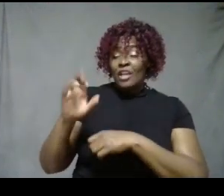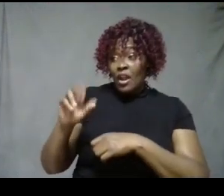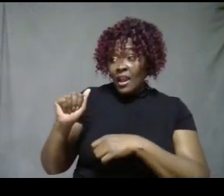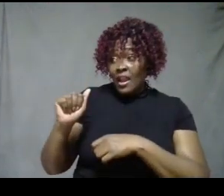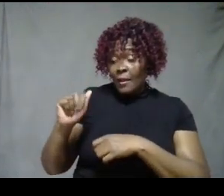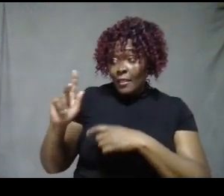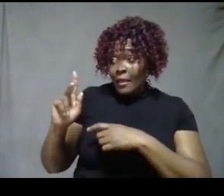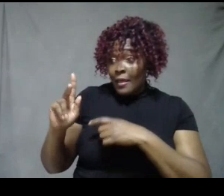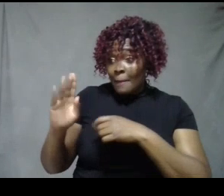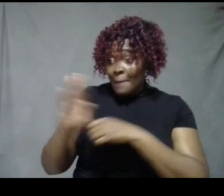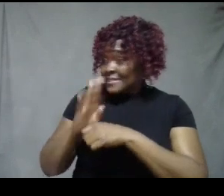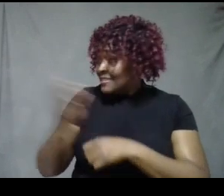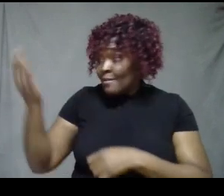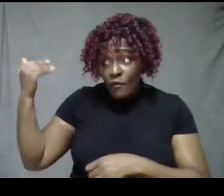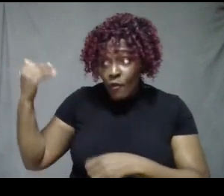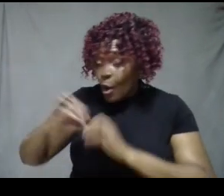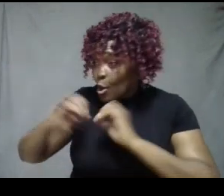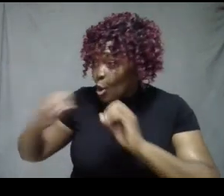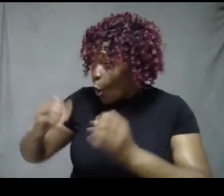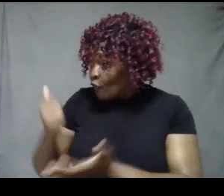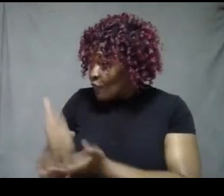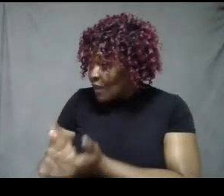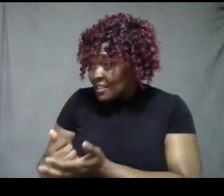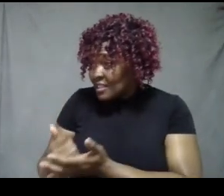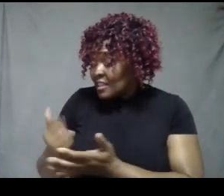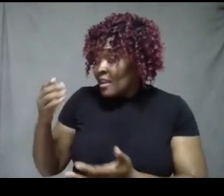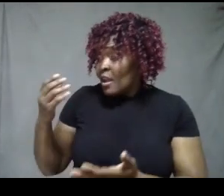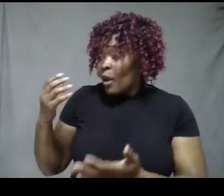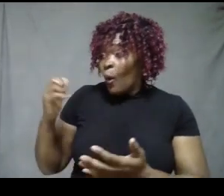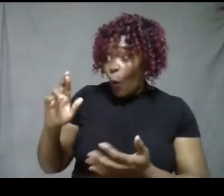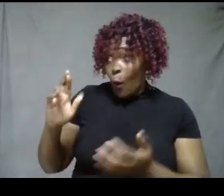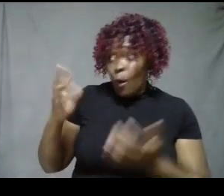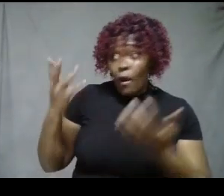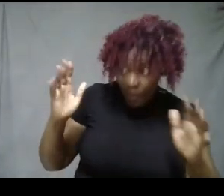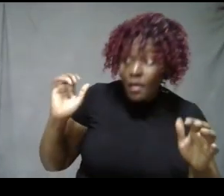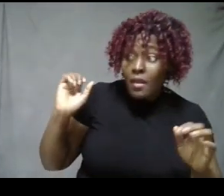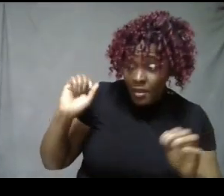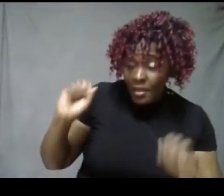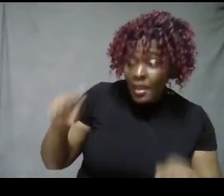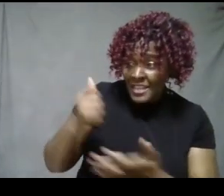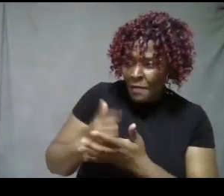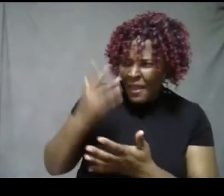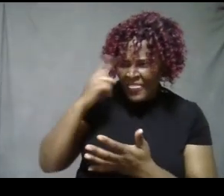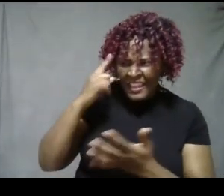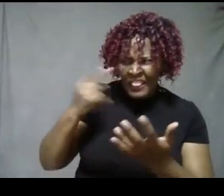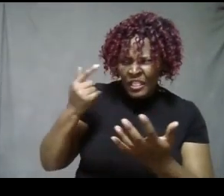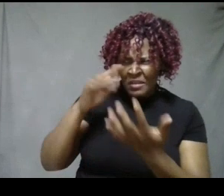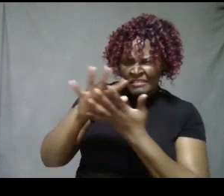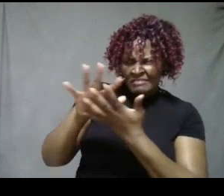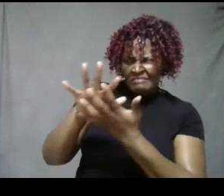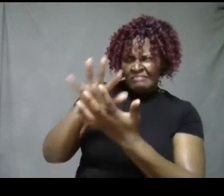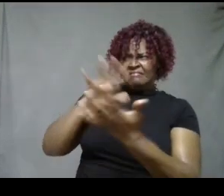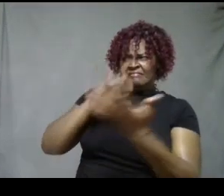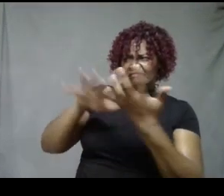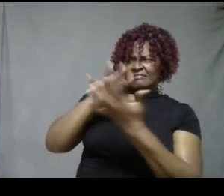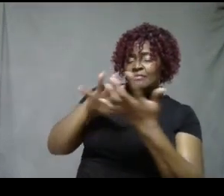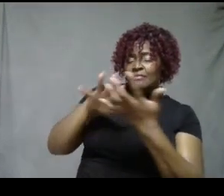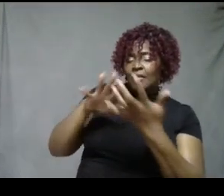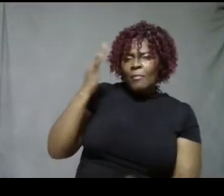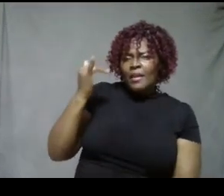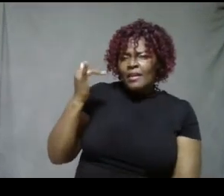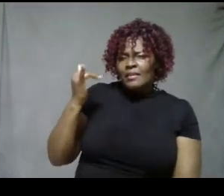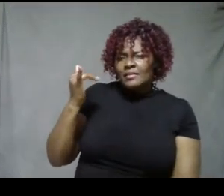funding or that have, or because I think that that's kind of, it's kind of vague because we can put